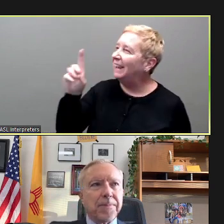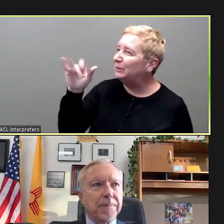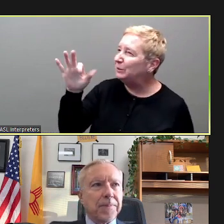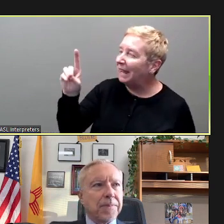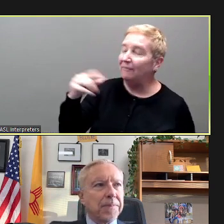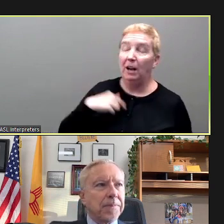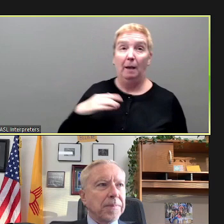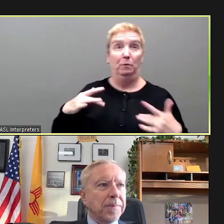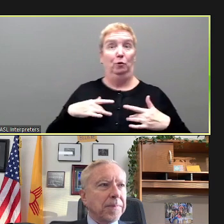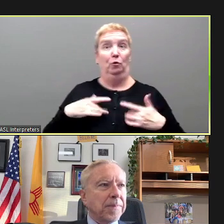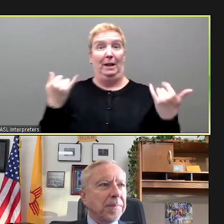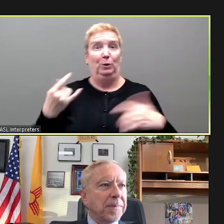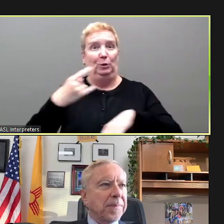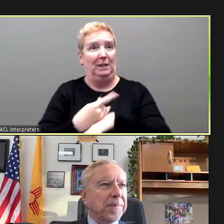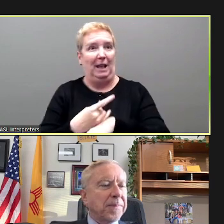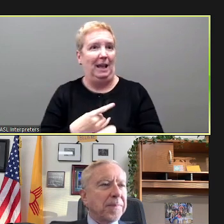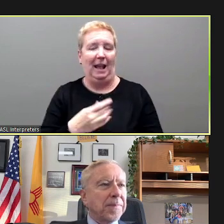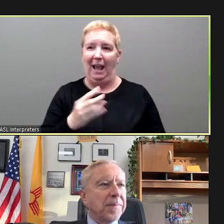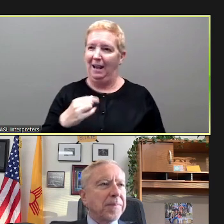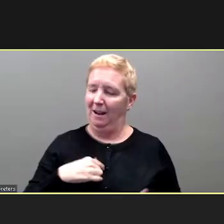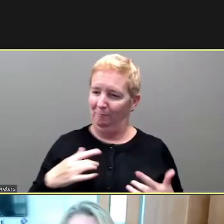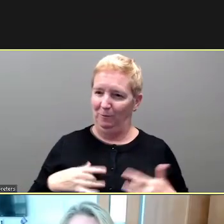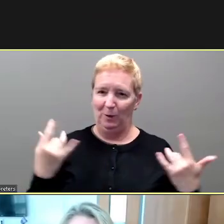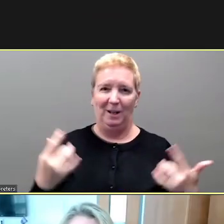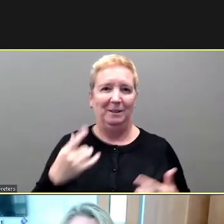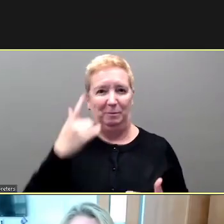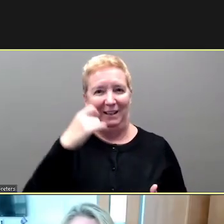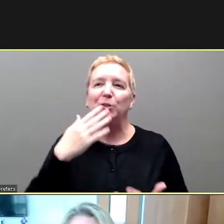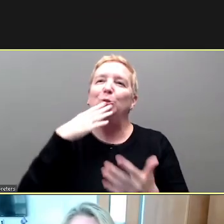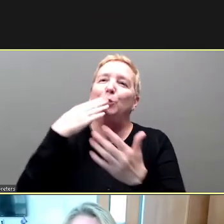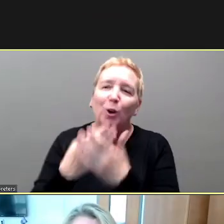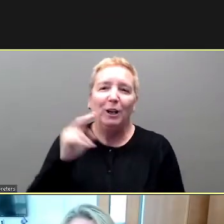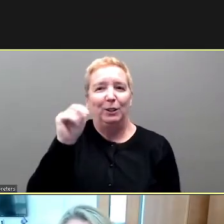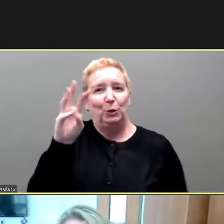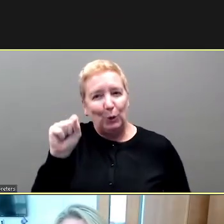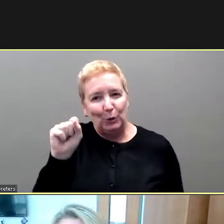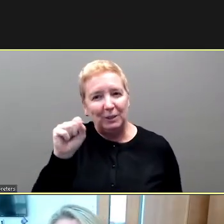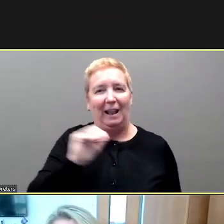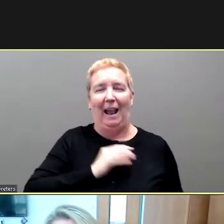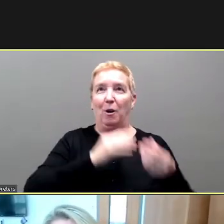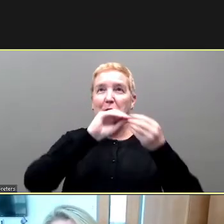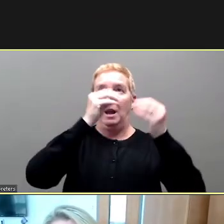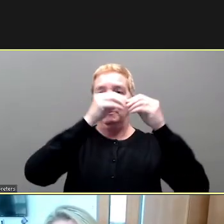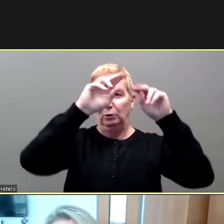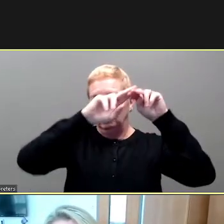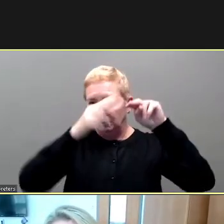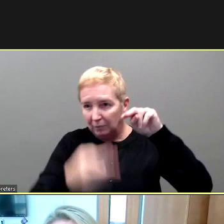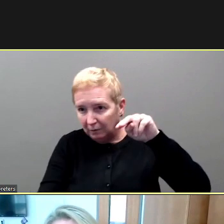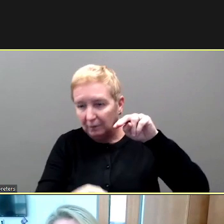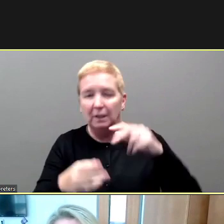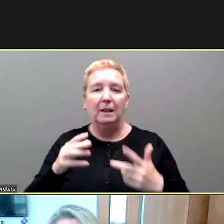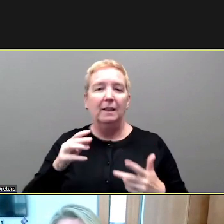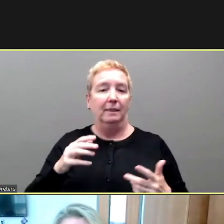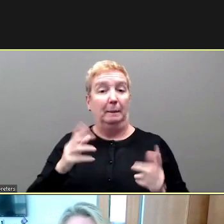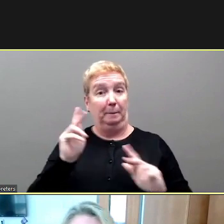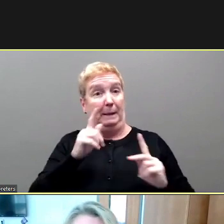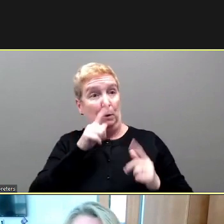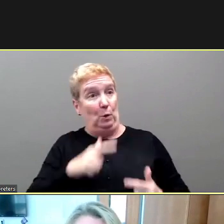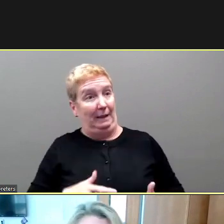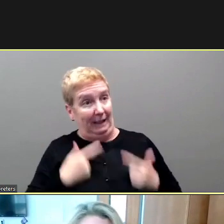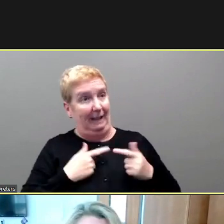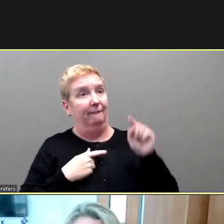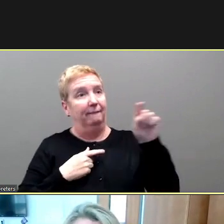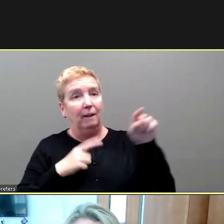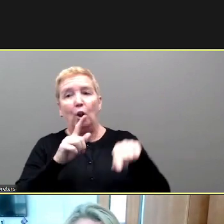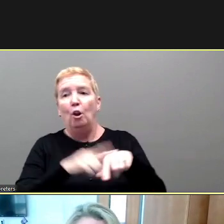today because it's good news. You know, our numbers are getting lower, and our residents in long-term care facilities and out in the community